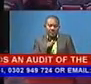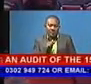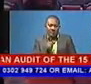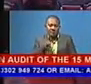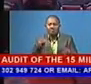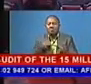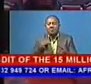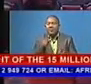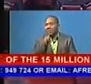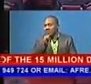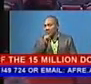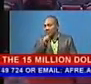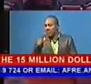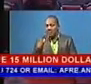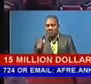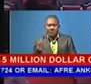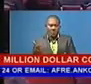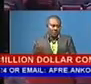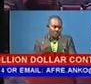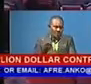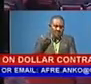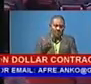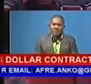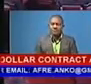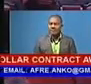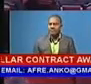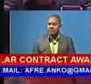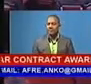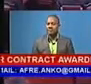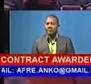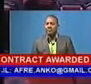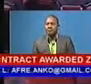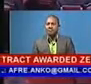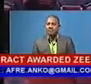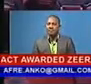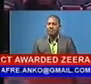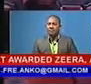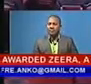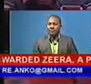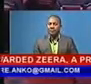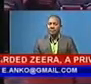coherent, not tally. That's what he's saying.